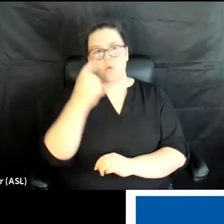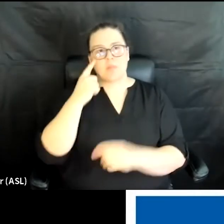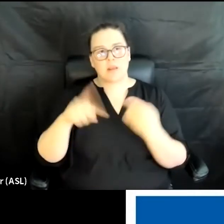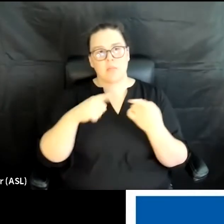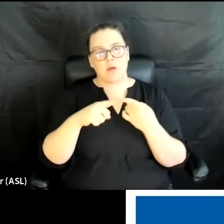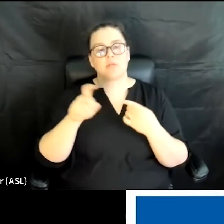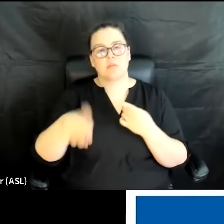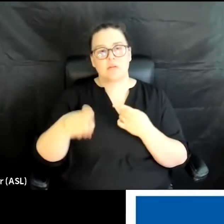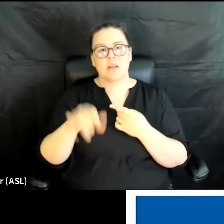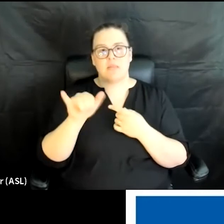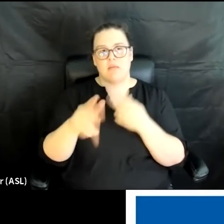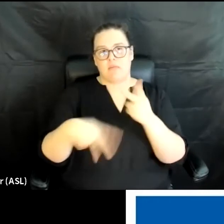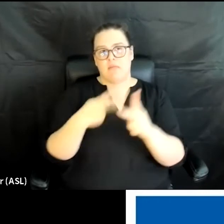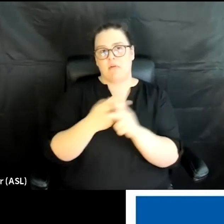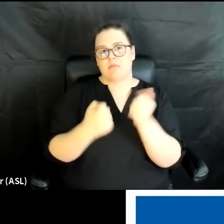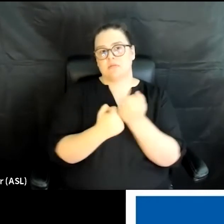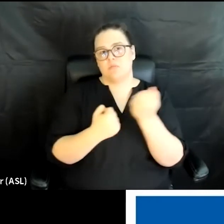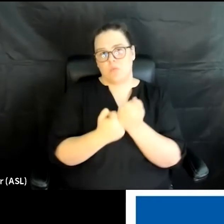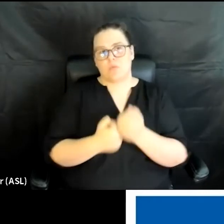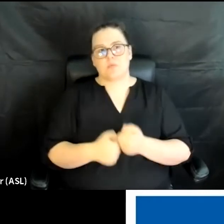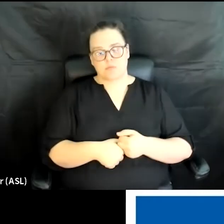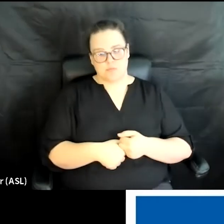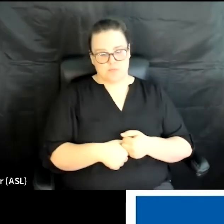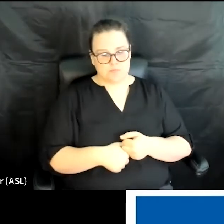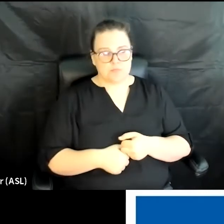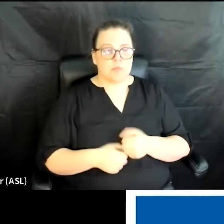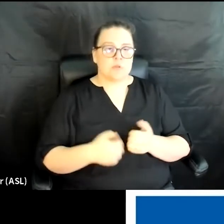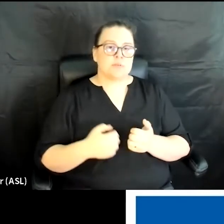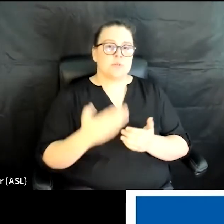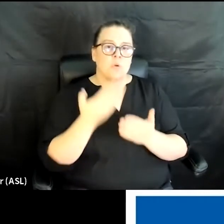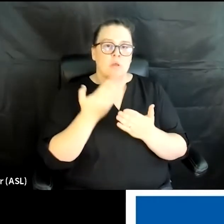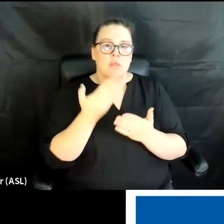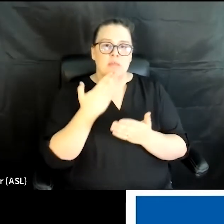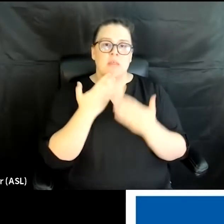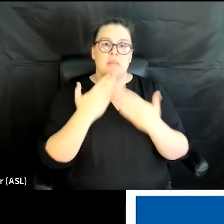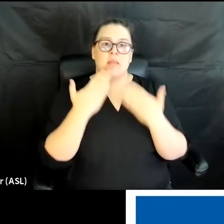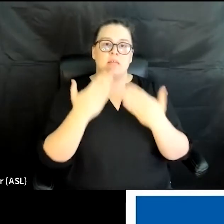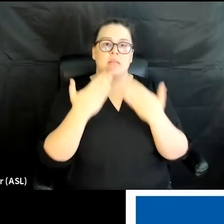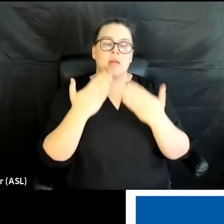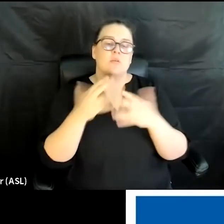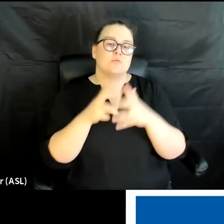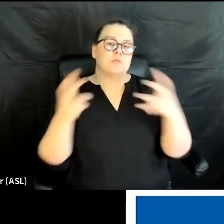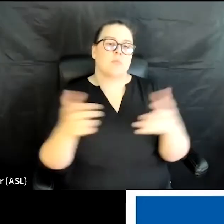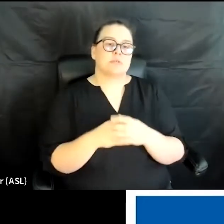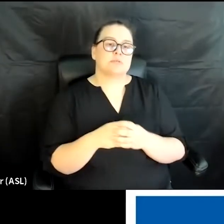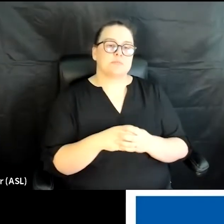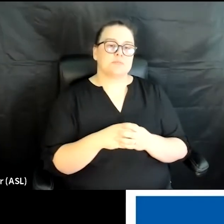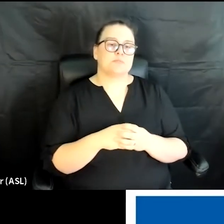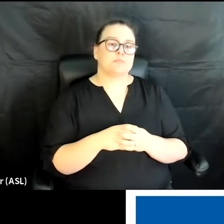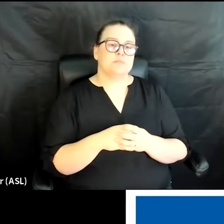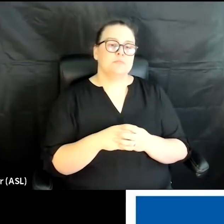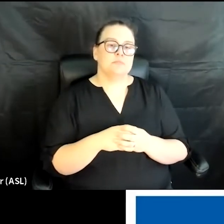need the kind of supports that we're talking about here. So thank you so much. As we look about these efforts